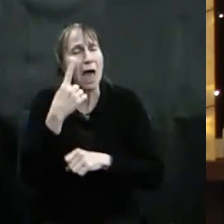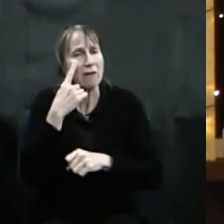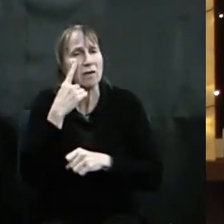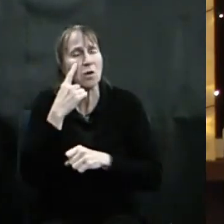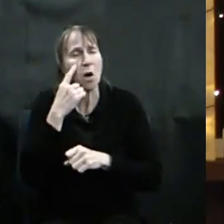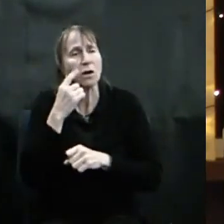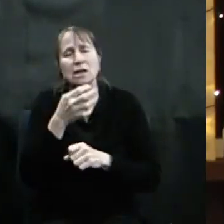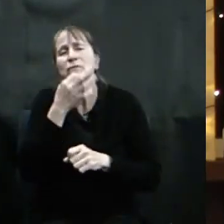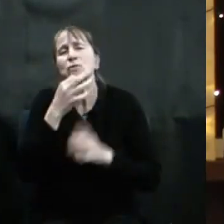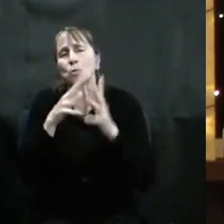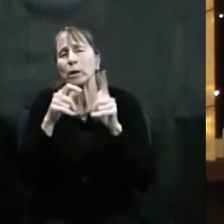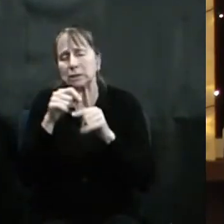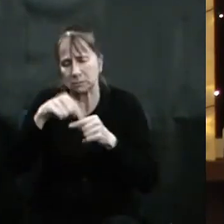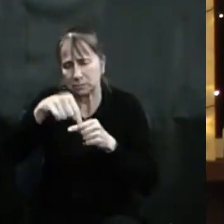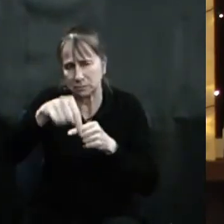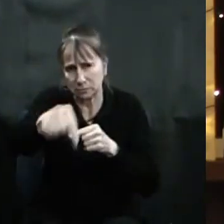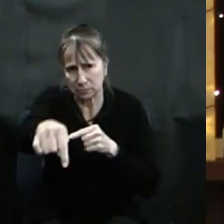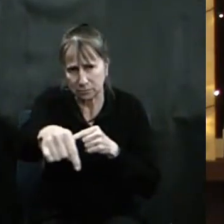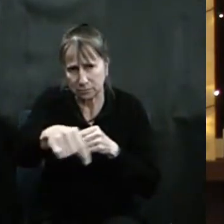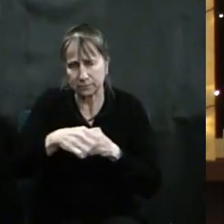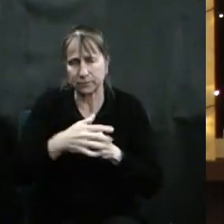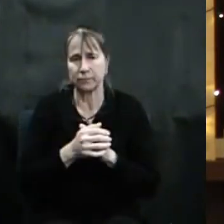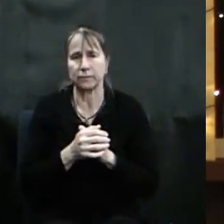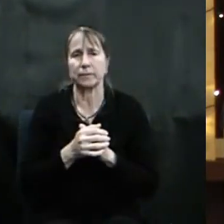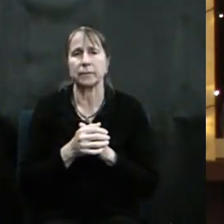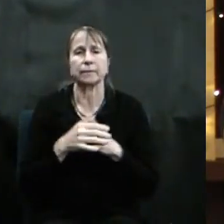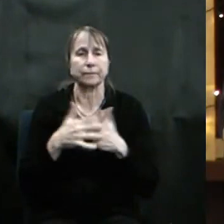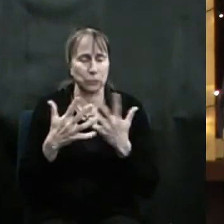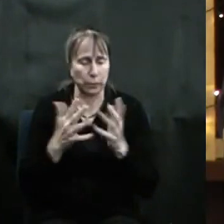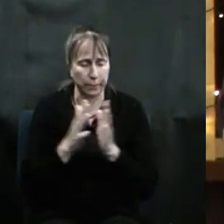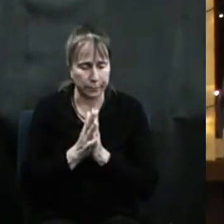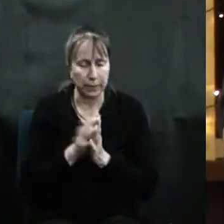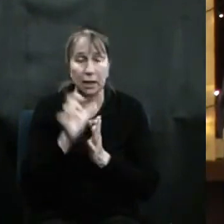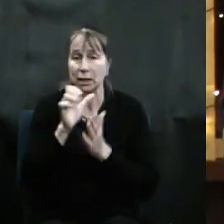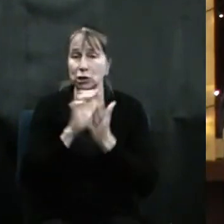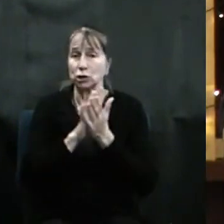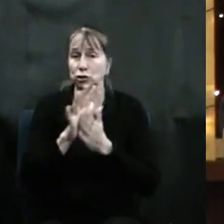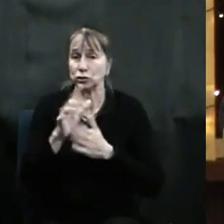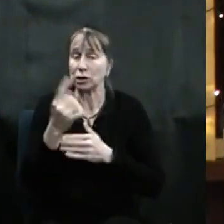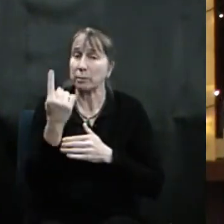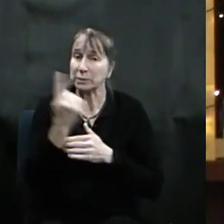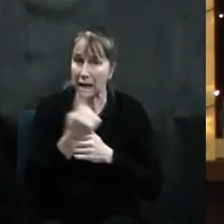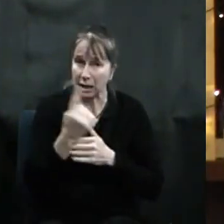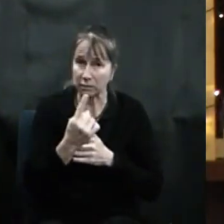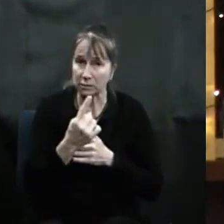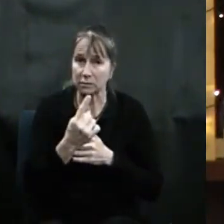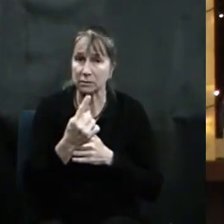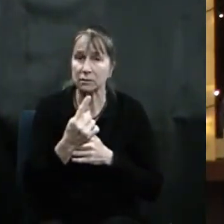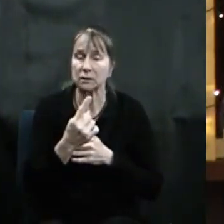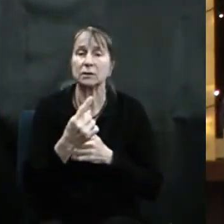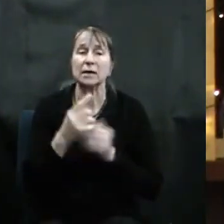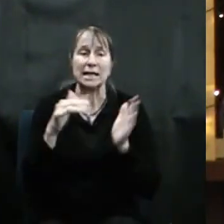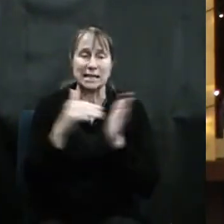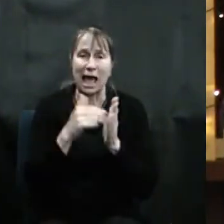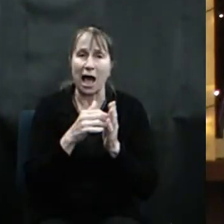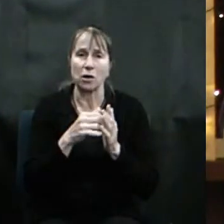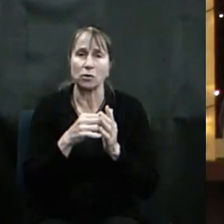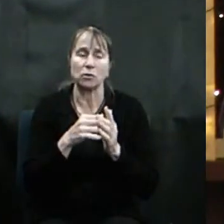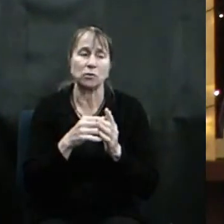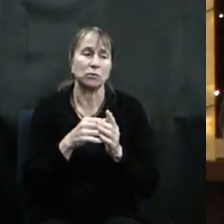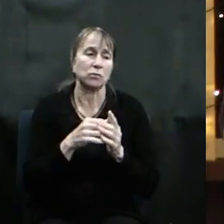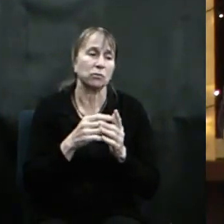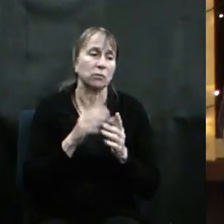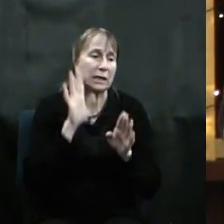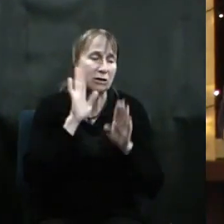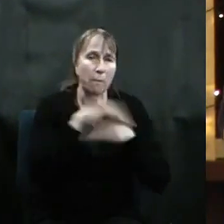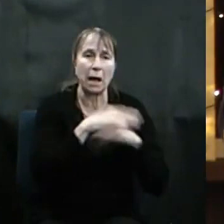time. Well, chapter 11 finishes with Ezekiel brought back to the visions in Babylon, where he told the exile everything